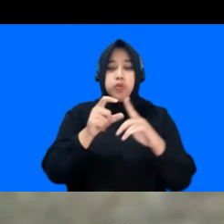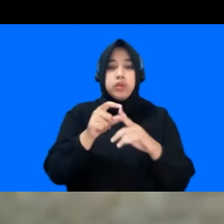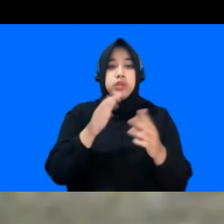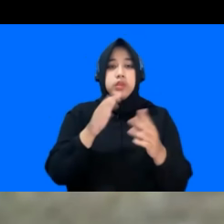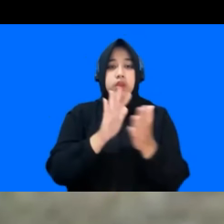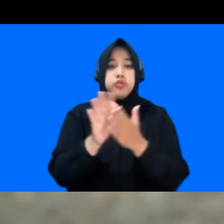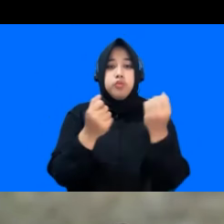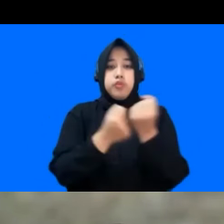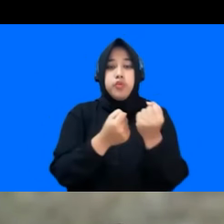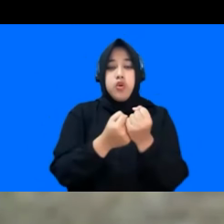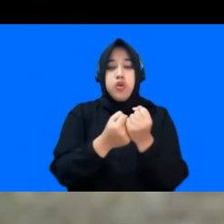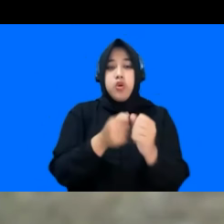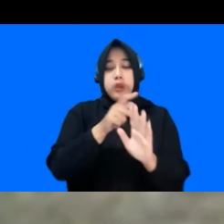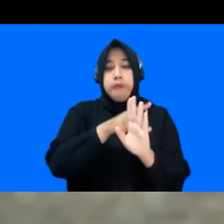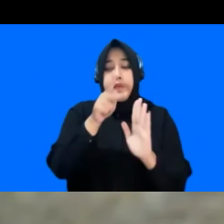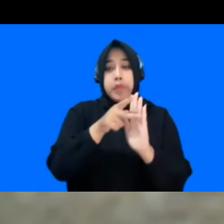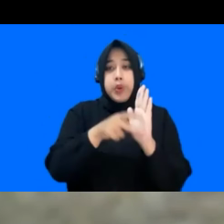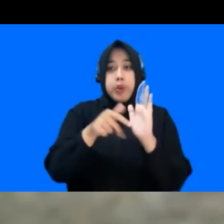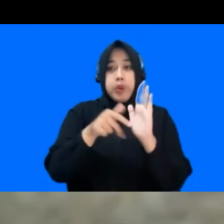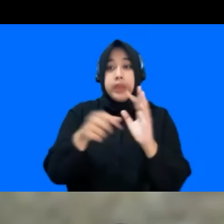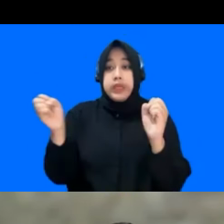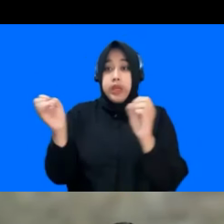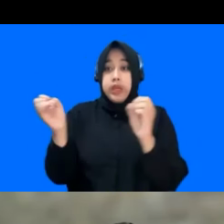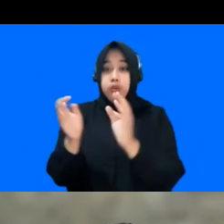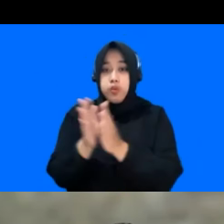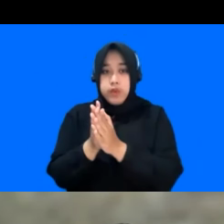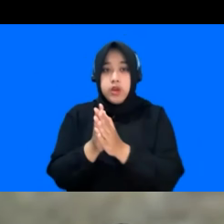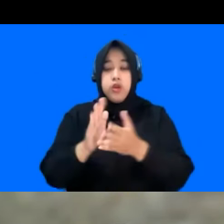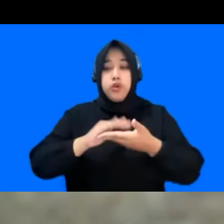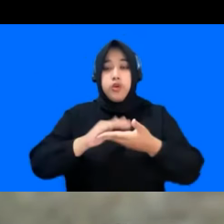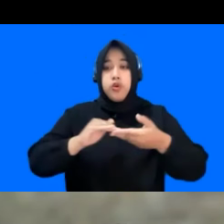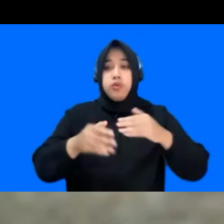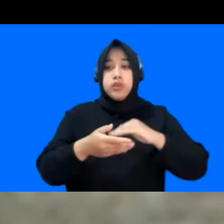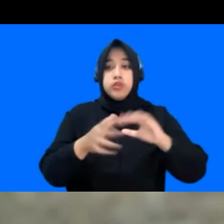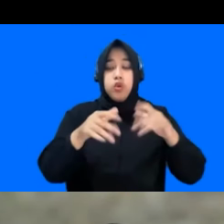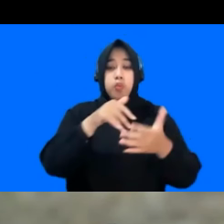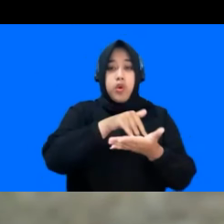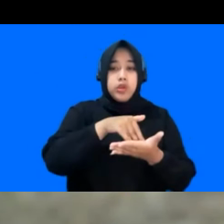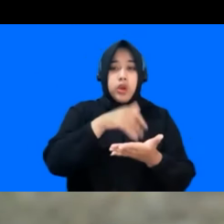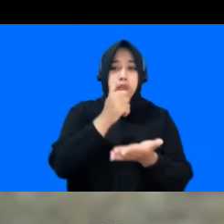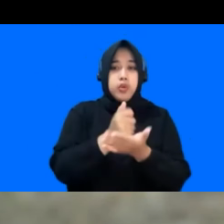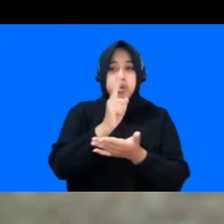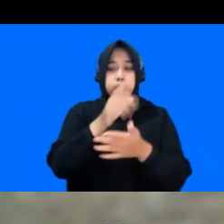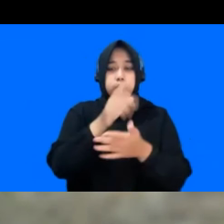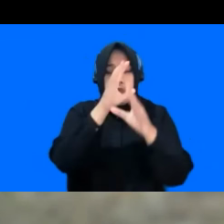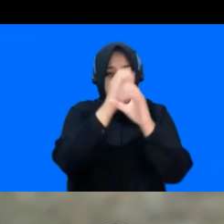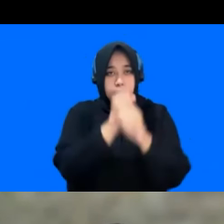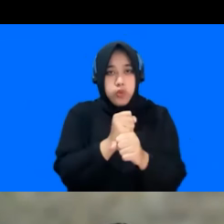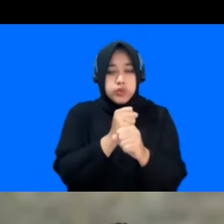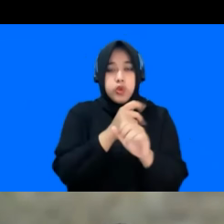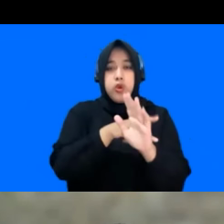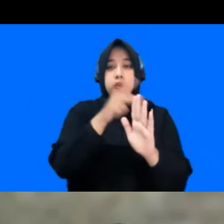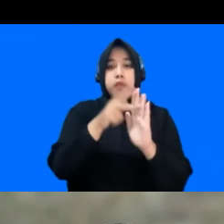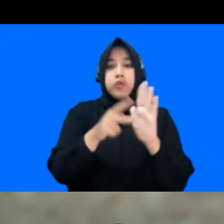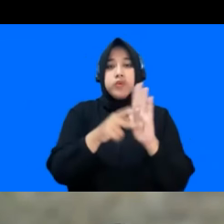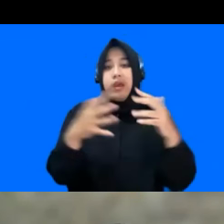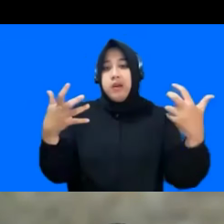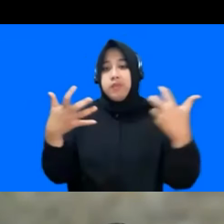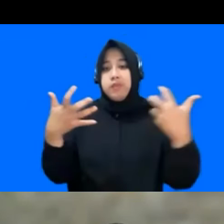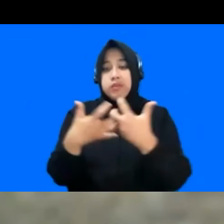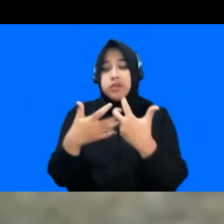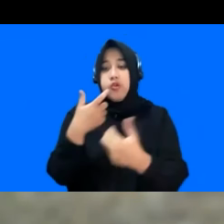conclusion, vulnerable communities must be the focus of adaptation projects, not only because they are going to be more